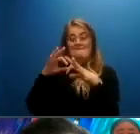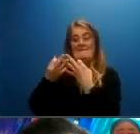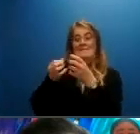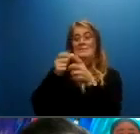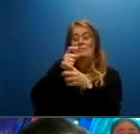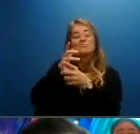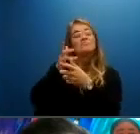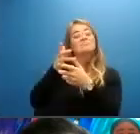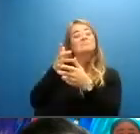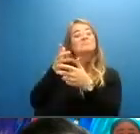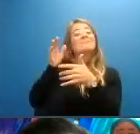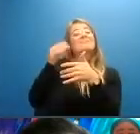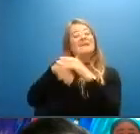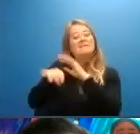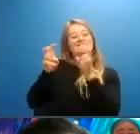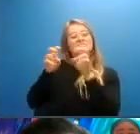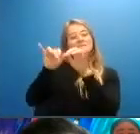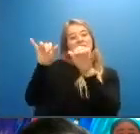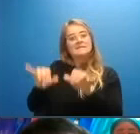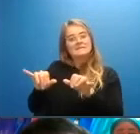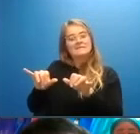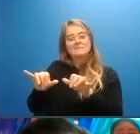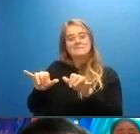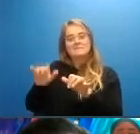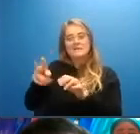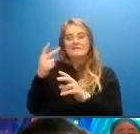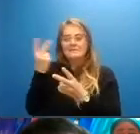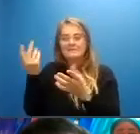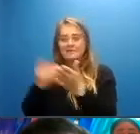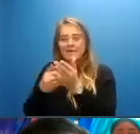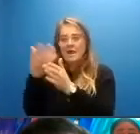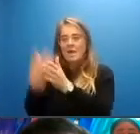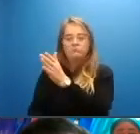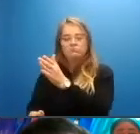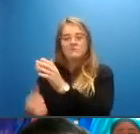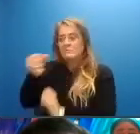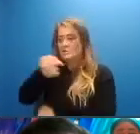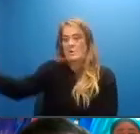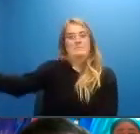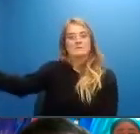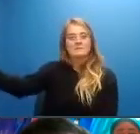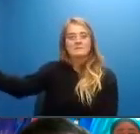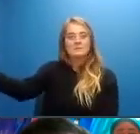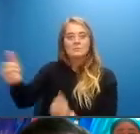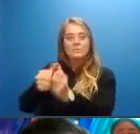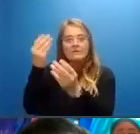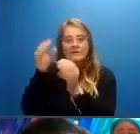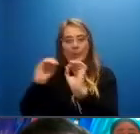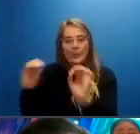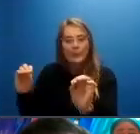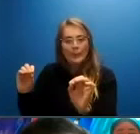foster care system. They were never seen again and adopted out. And I do believe